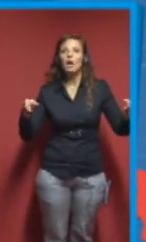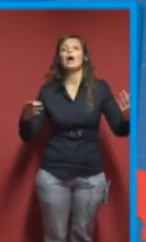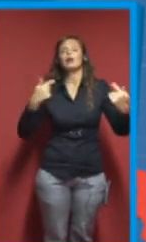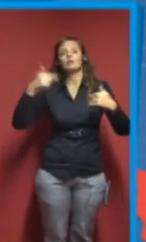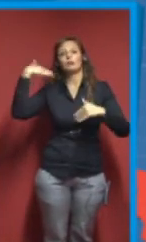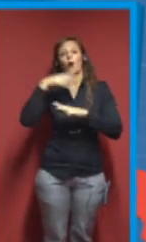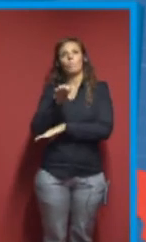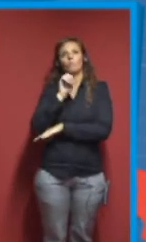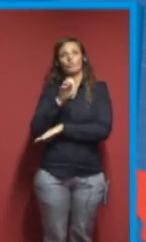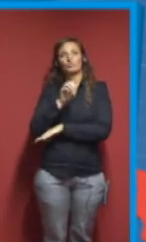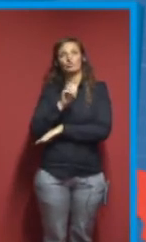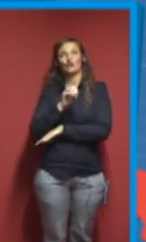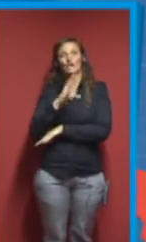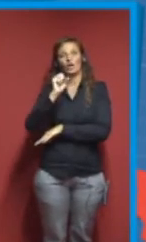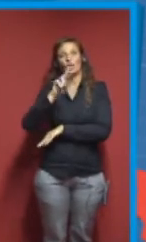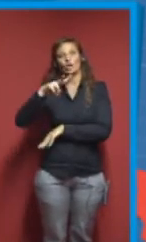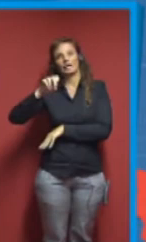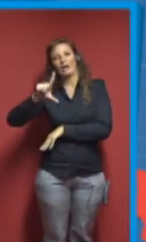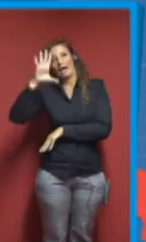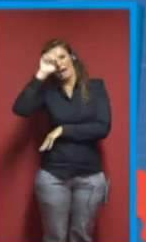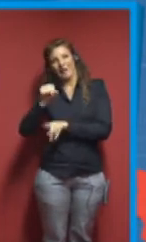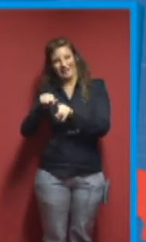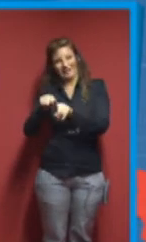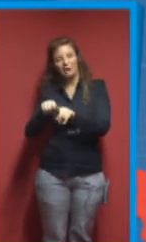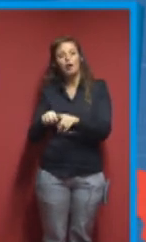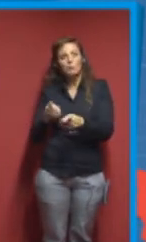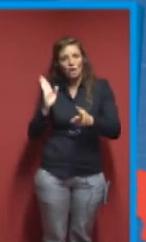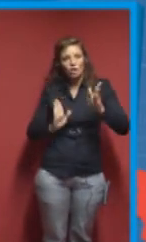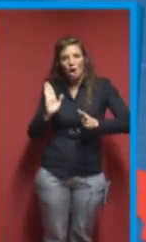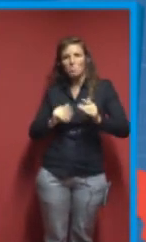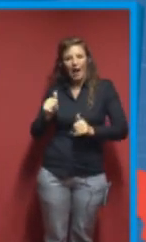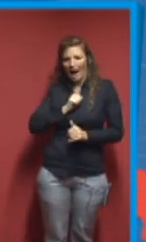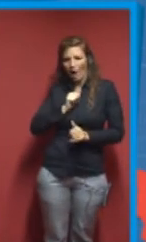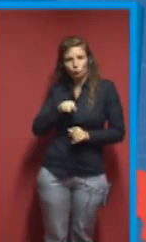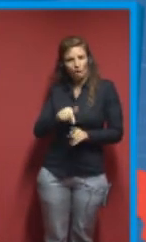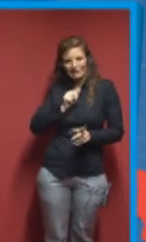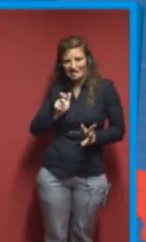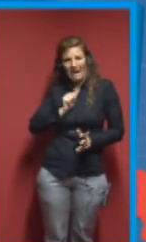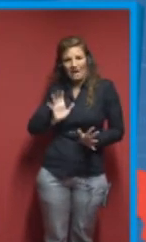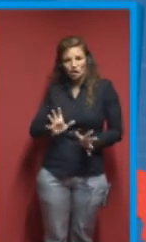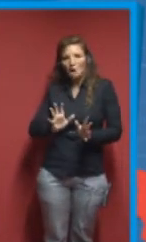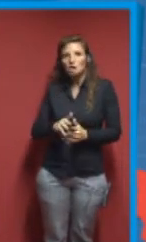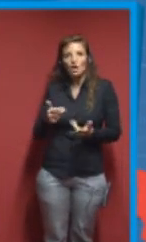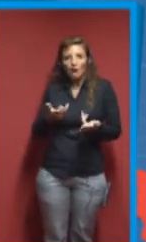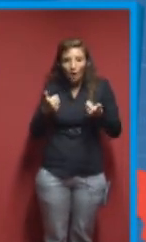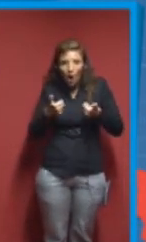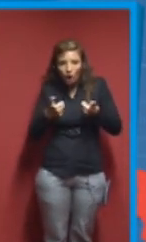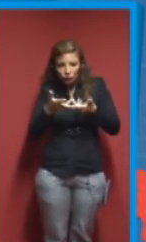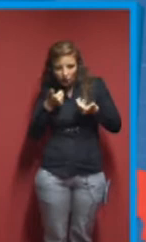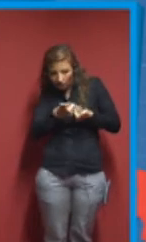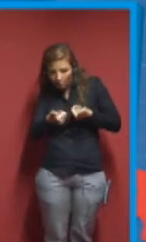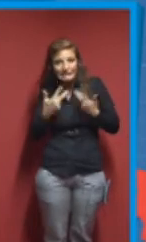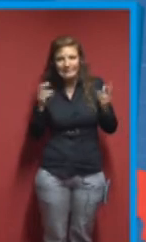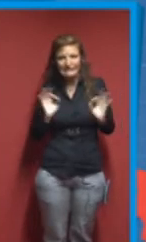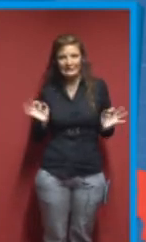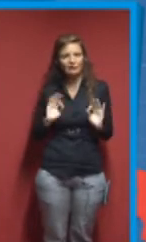robots are fully autonomous. They're not being controlled by joystick. They're not being controlled with a mouse. The system is making decisions on its own. And you can